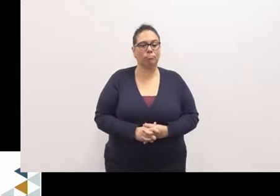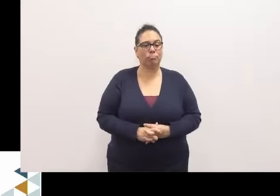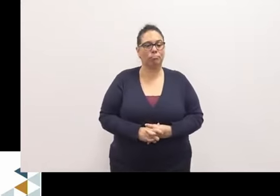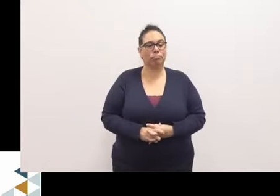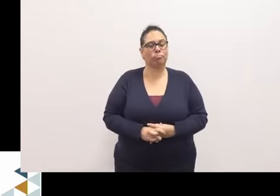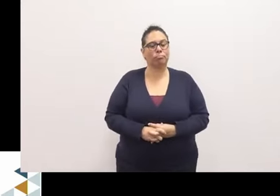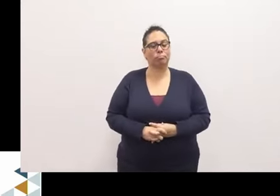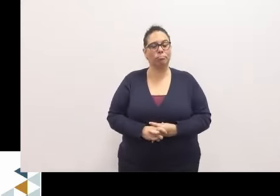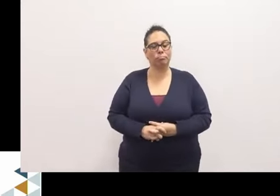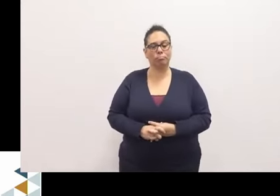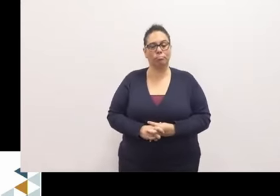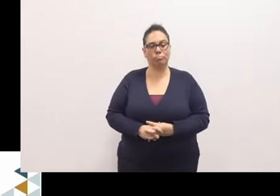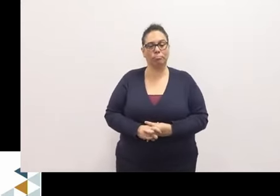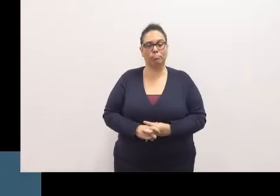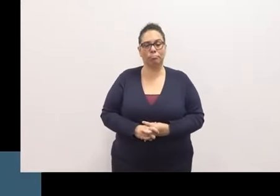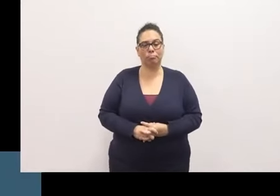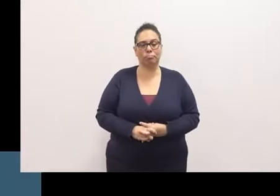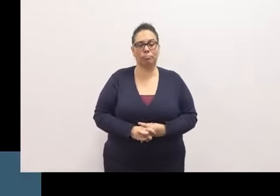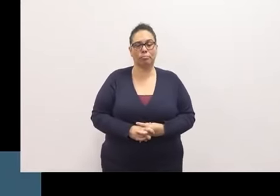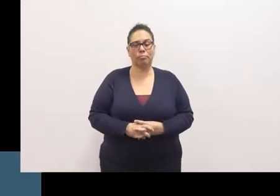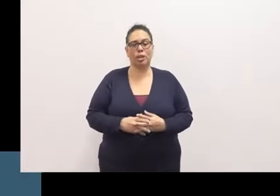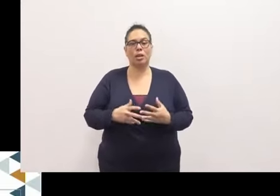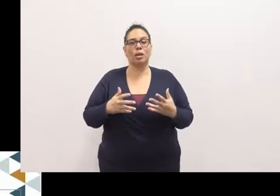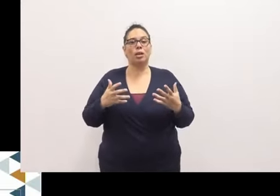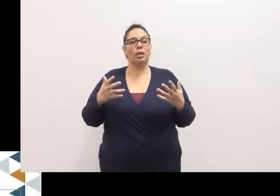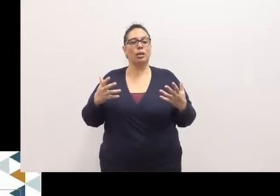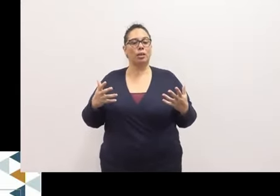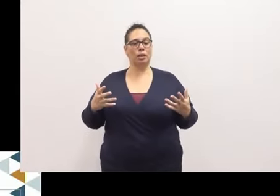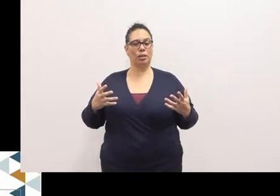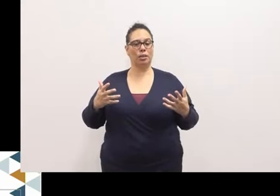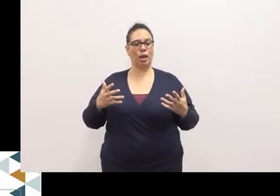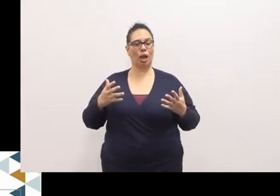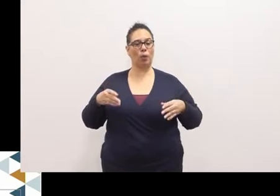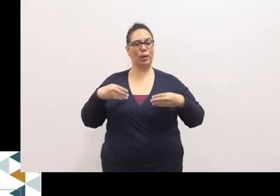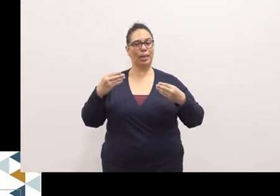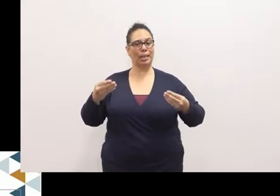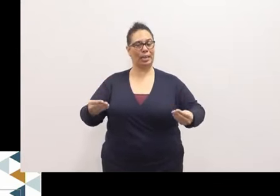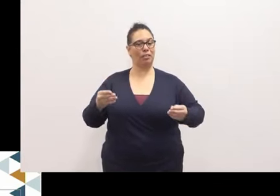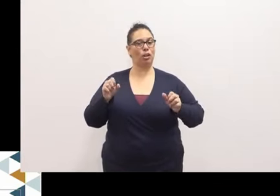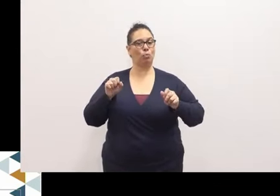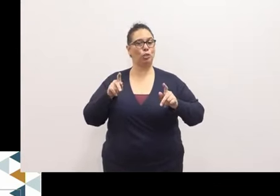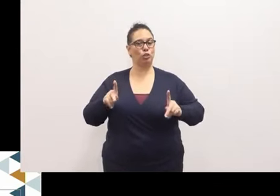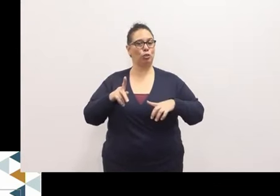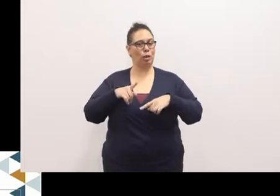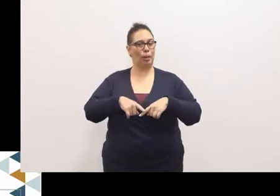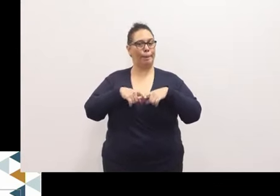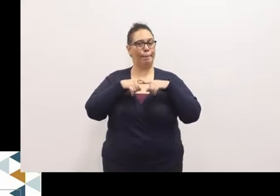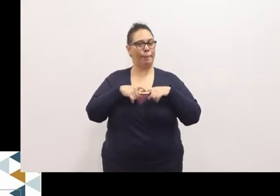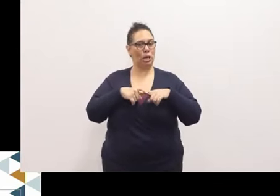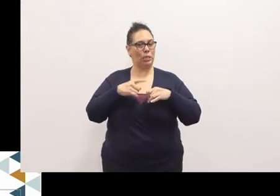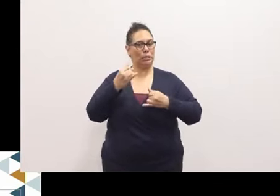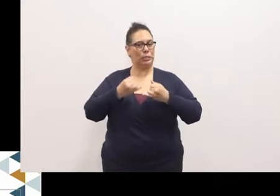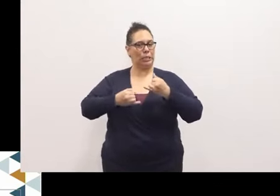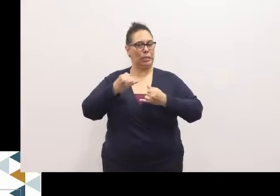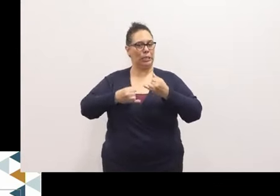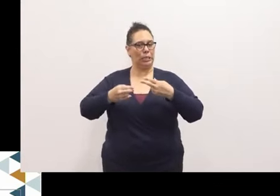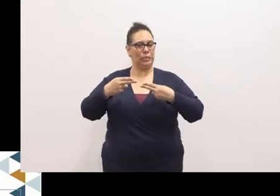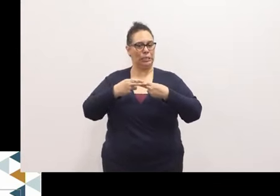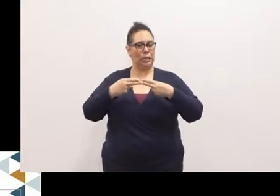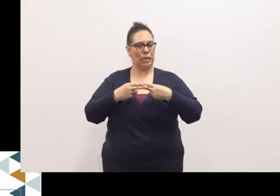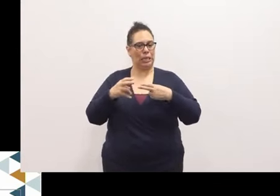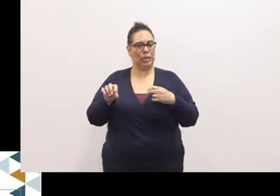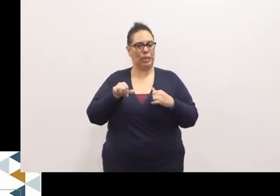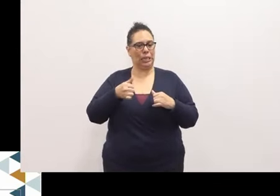So we've come to the last slide, and so I want to also again give an opportunity to pause here for any